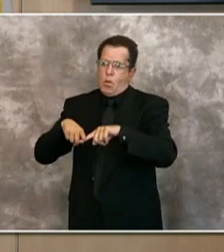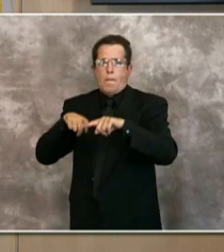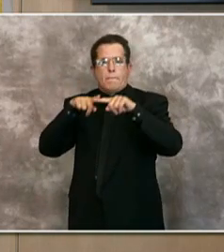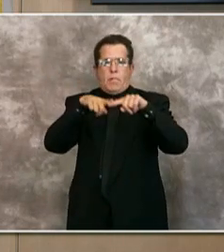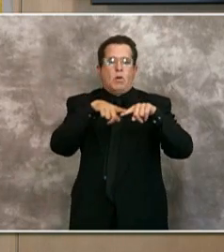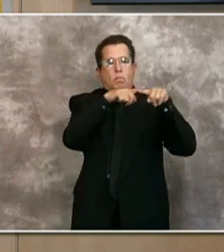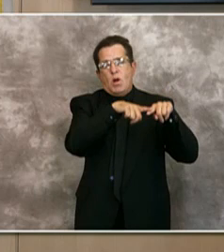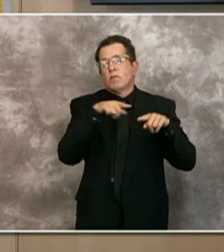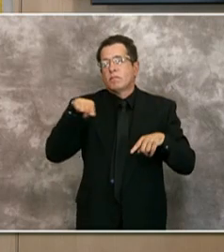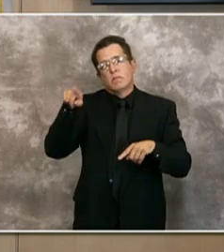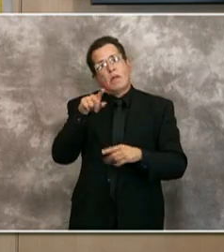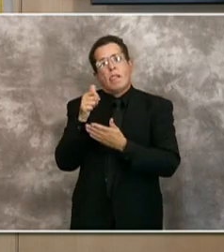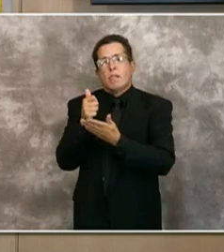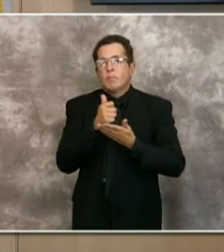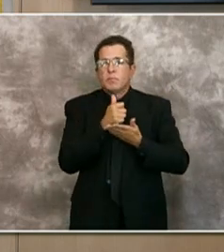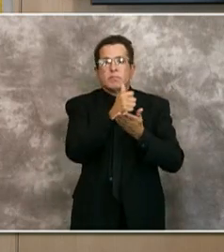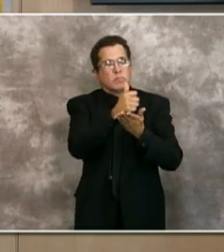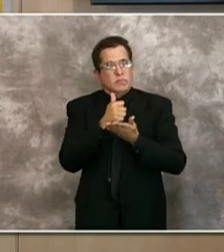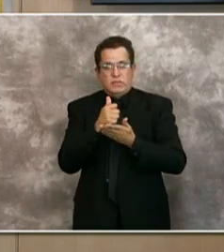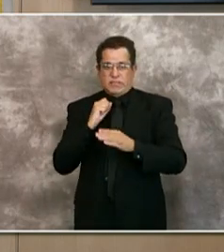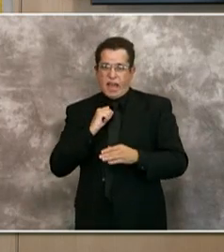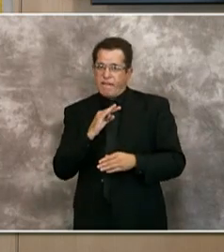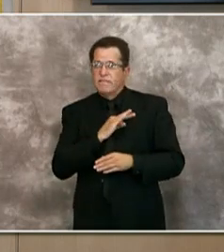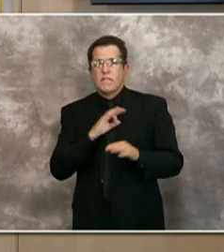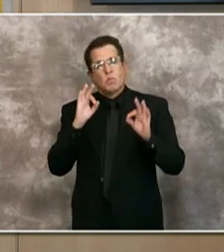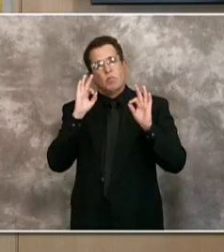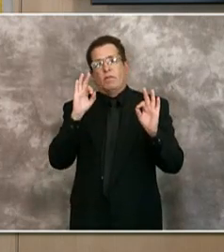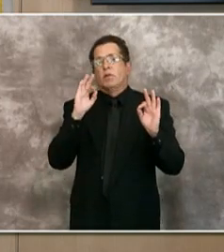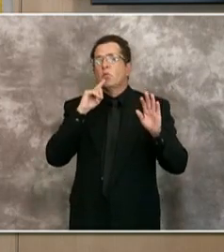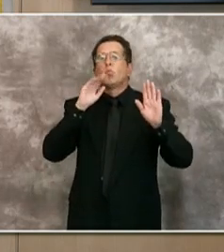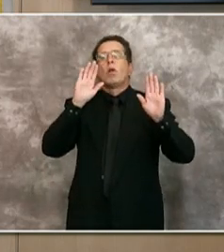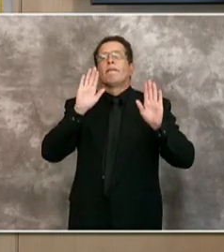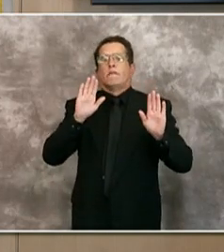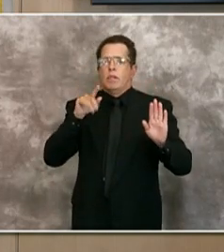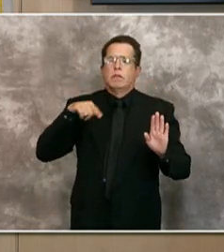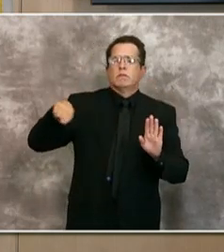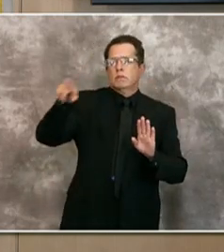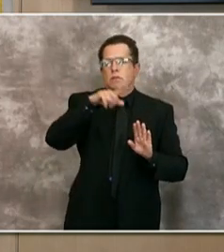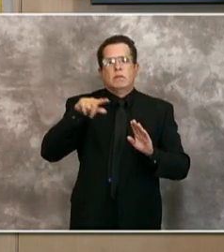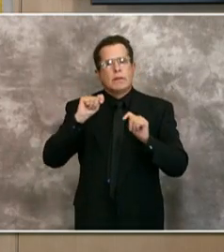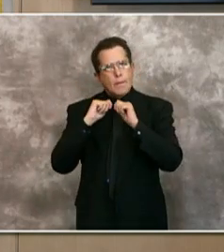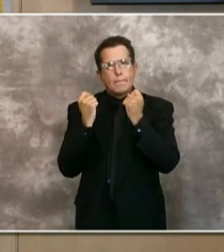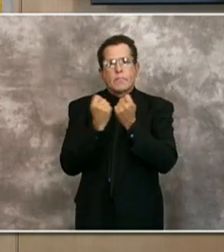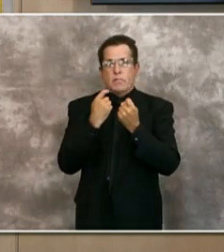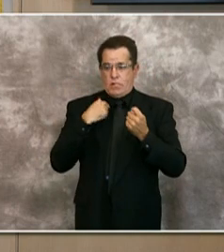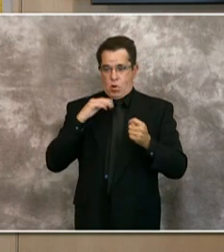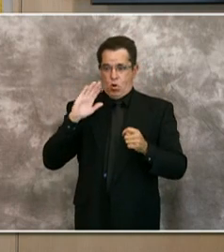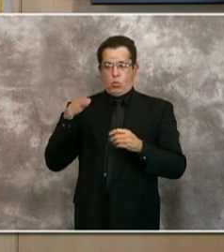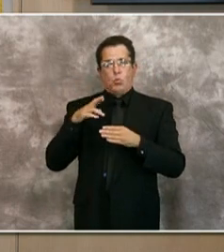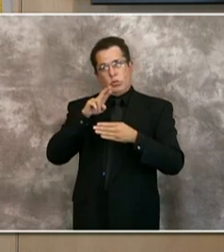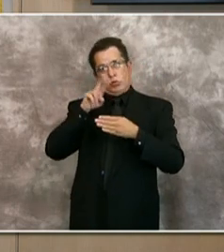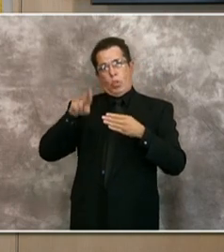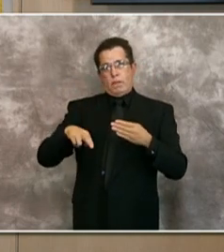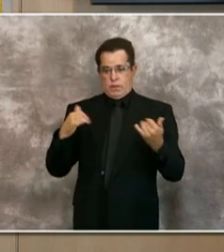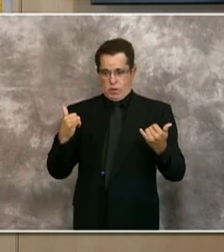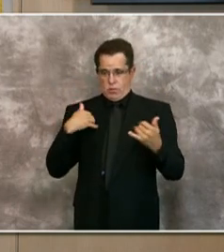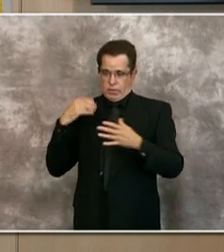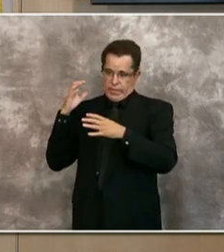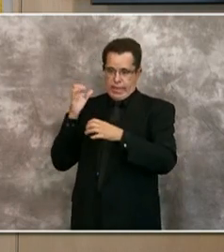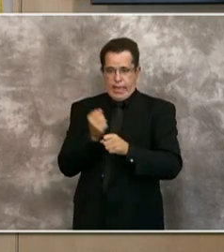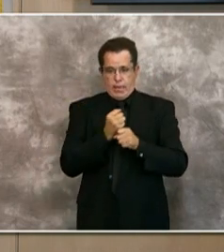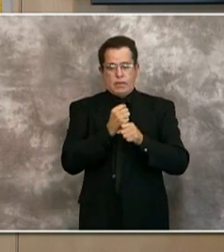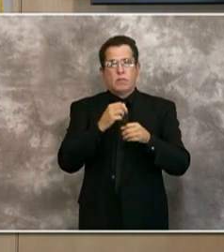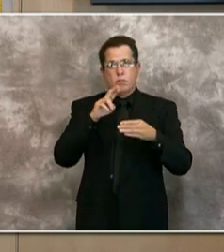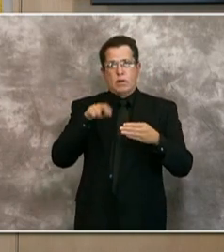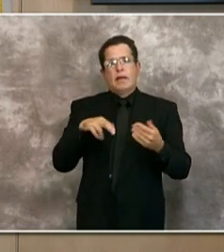new equipment. We've got new staffing. We've gotten back on track. And so we do think that the results that we're presently in right now are